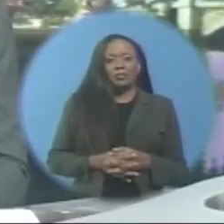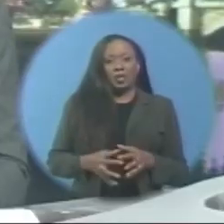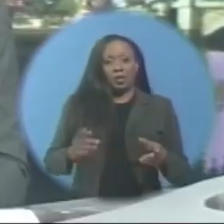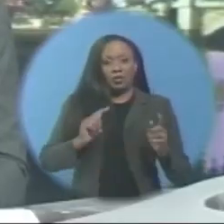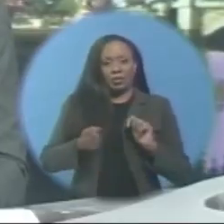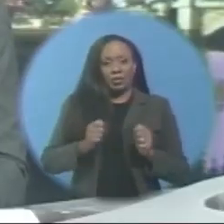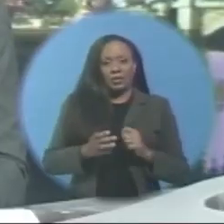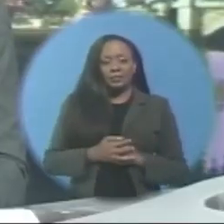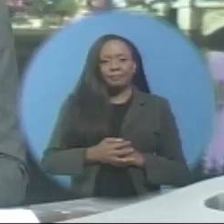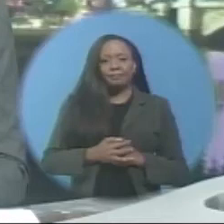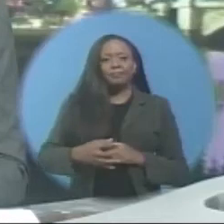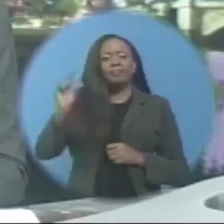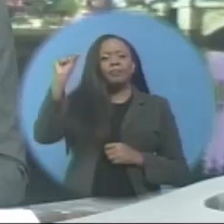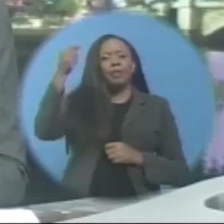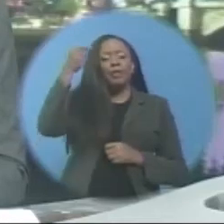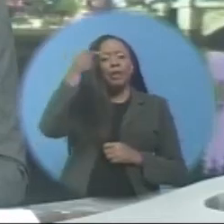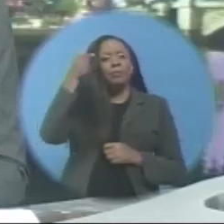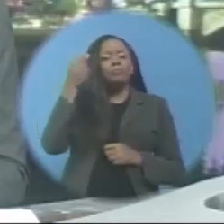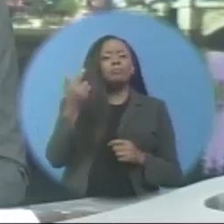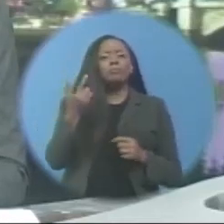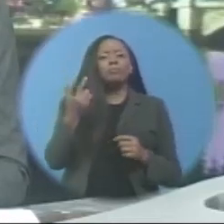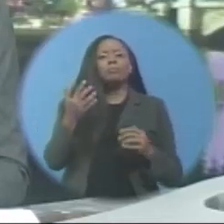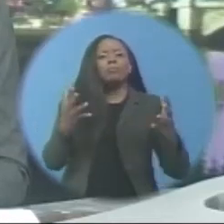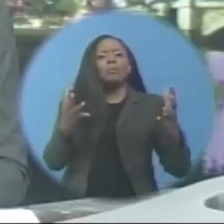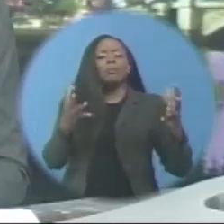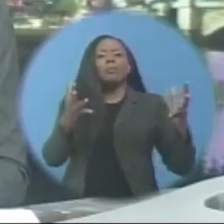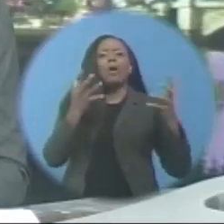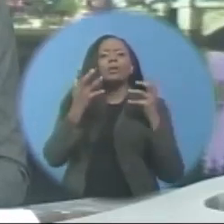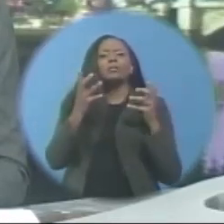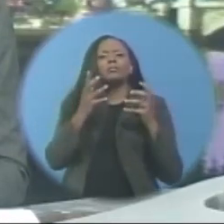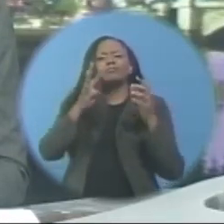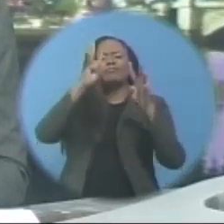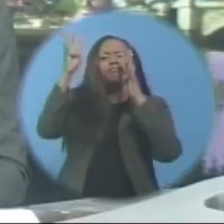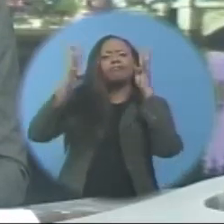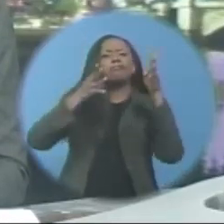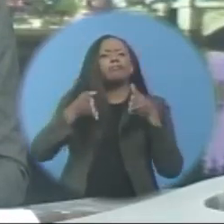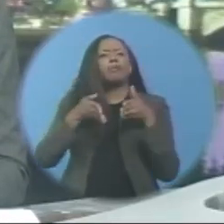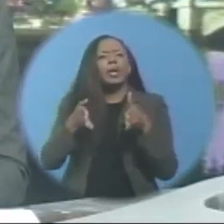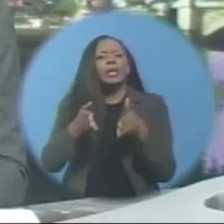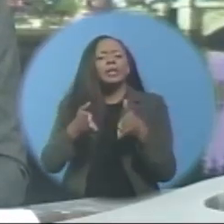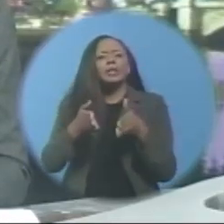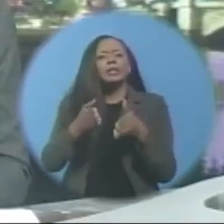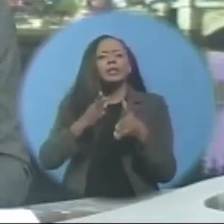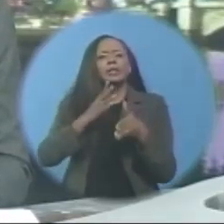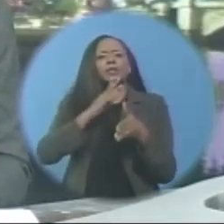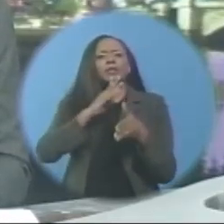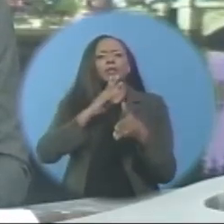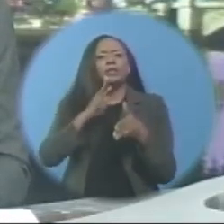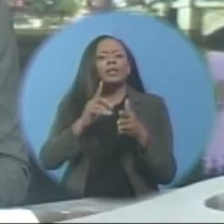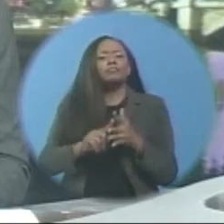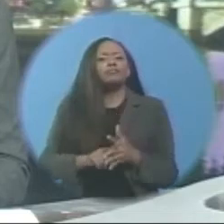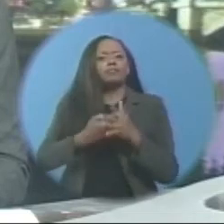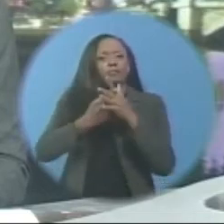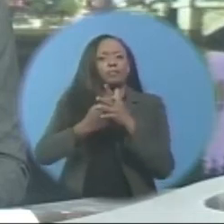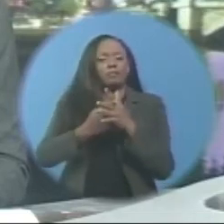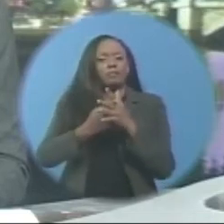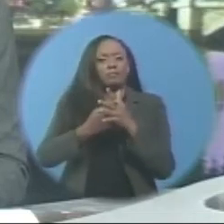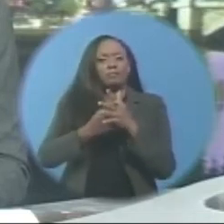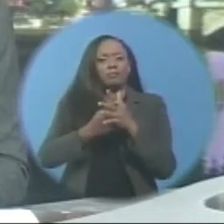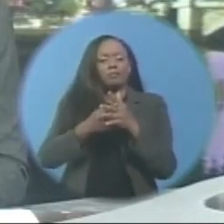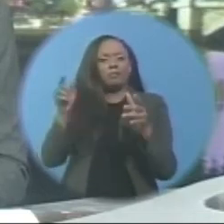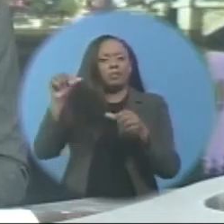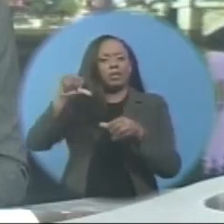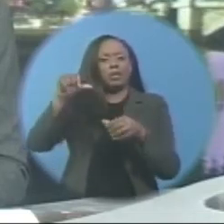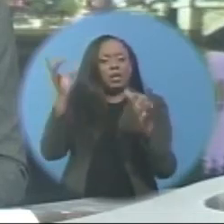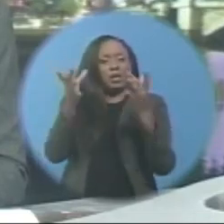In Trinidad, as the government is looking for ways to revitalize the state oil company Petrotrin, a word of advice is coming for the